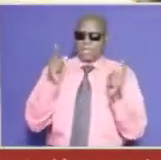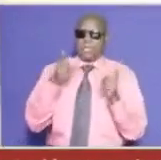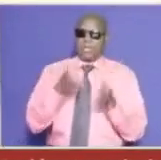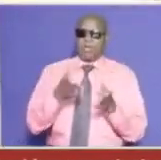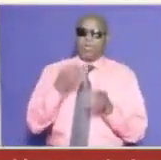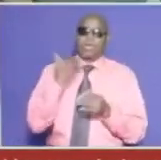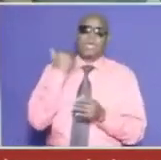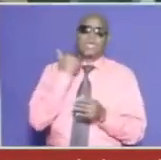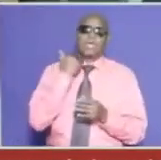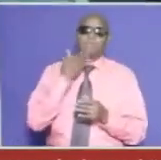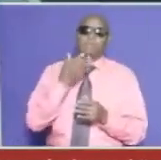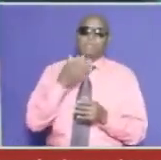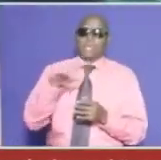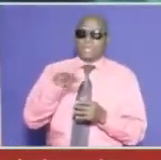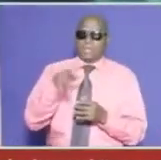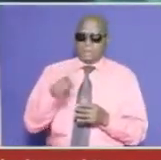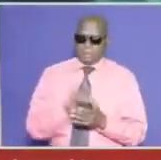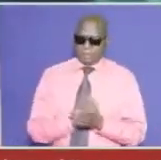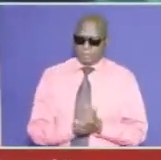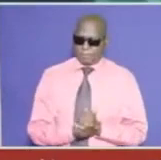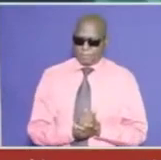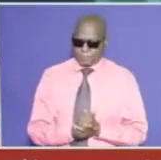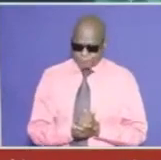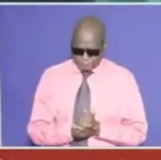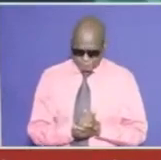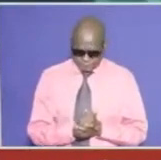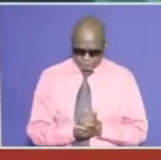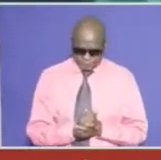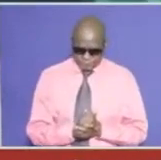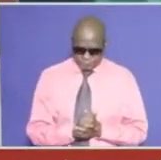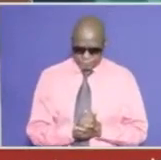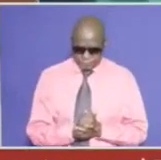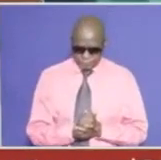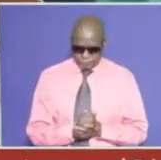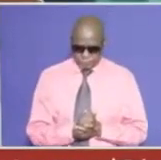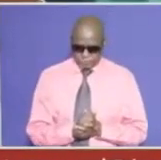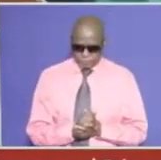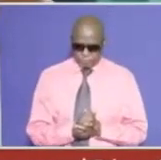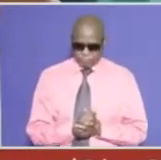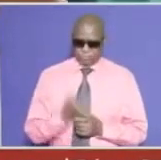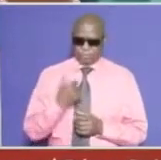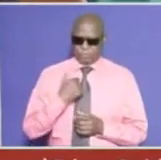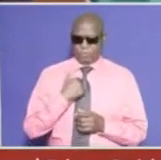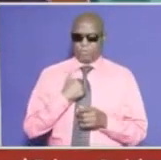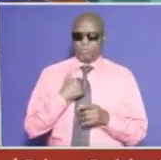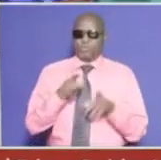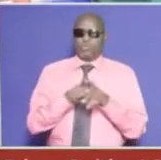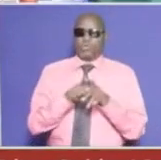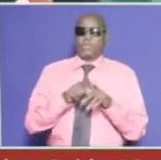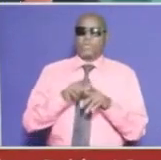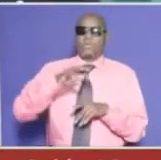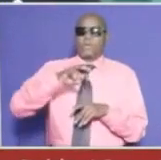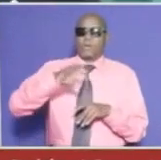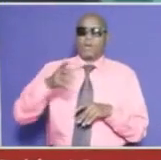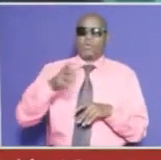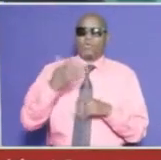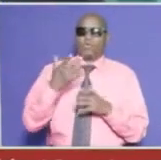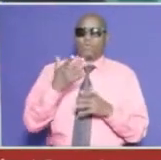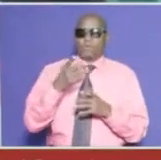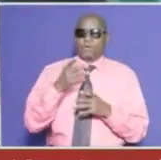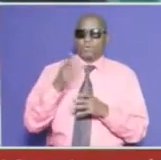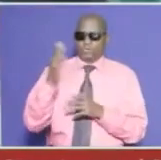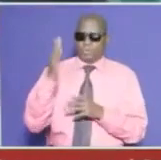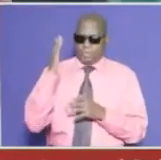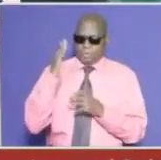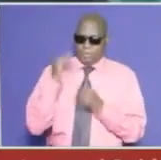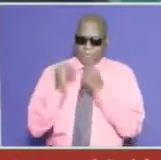scene. Mimi pamoja na kamati ya usalama ya county na sub-counties tuelekea pale